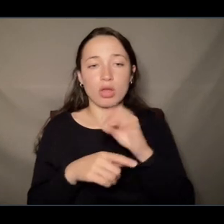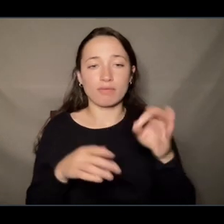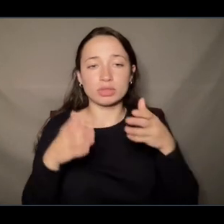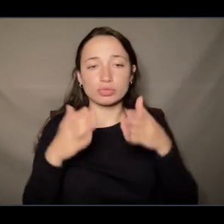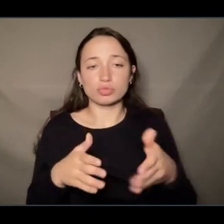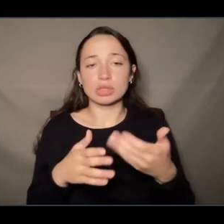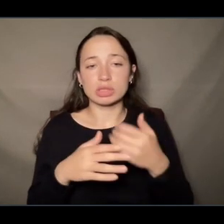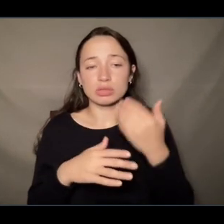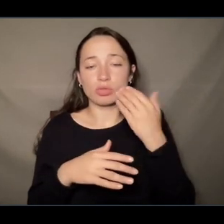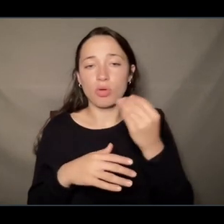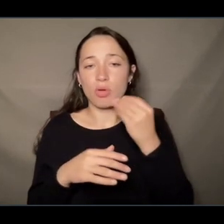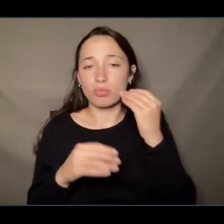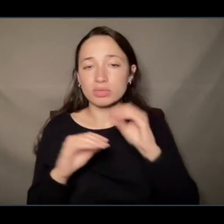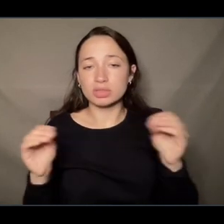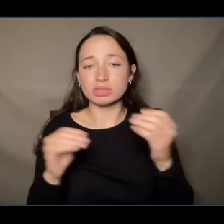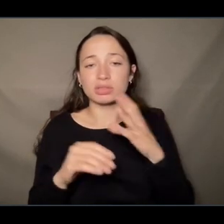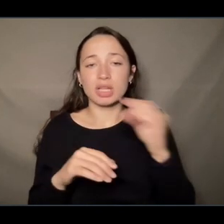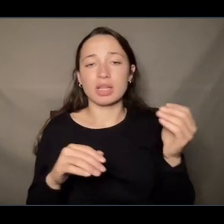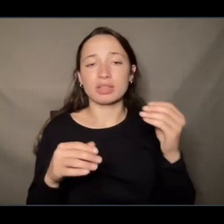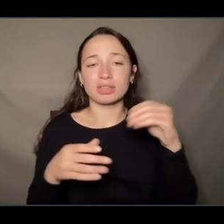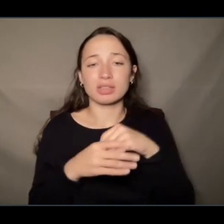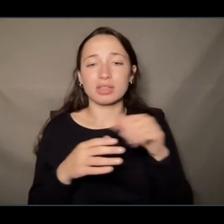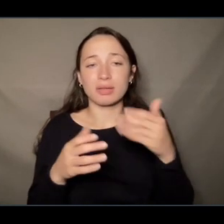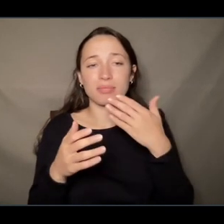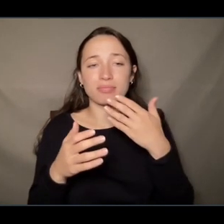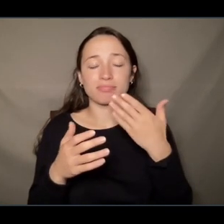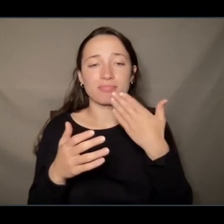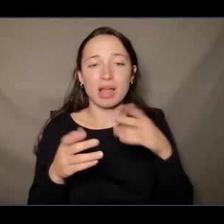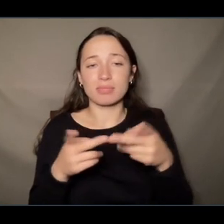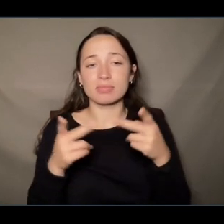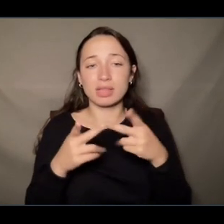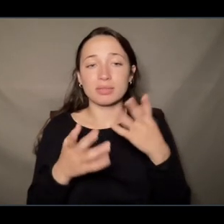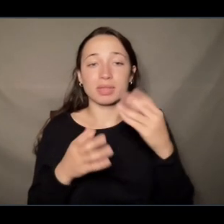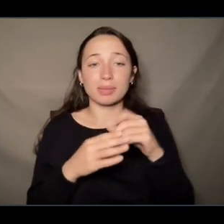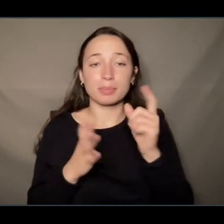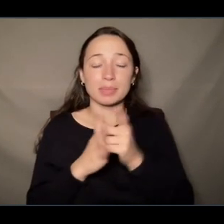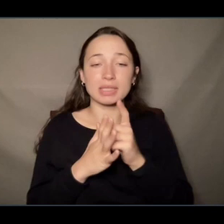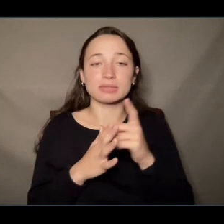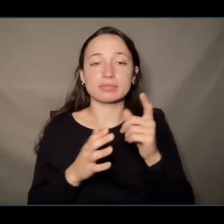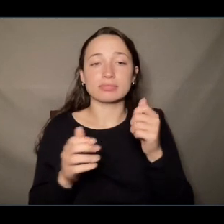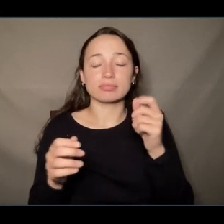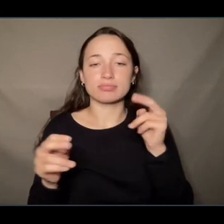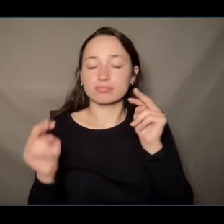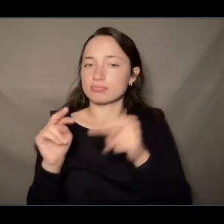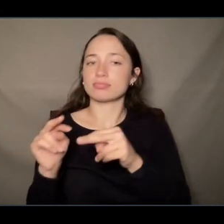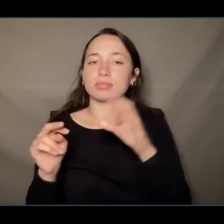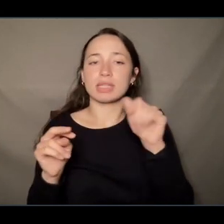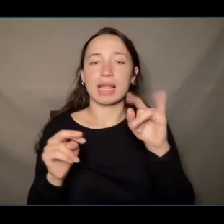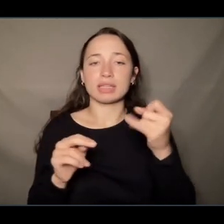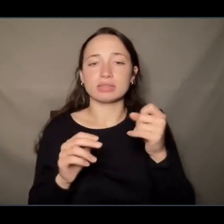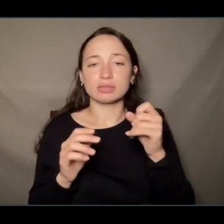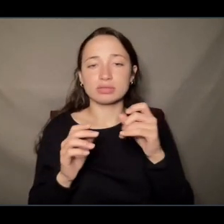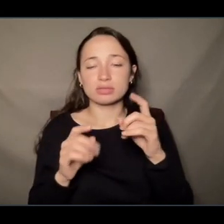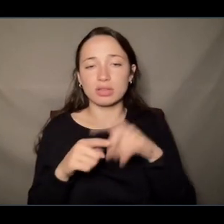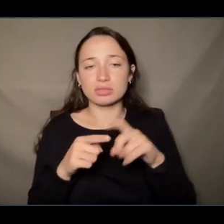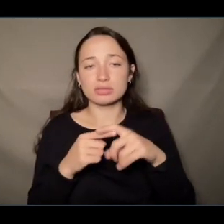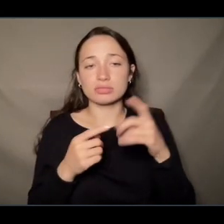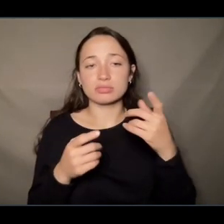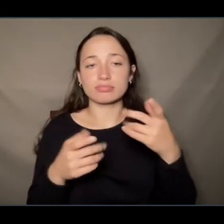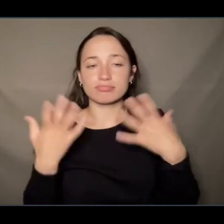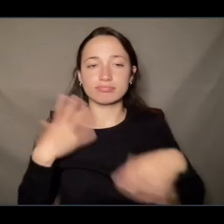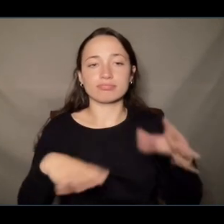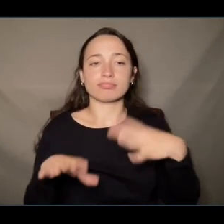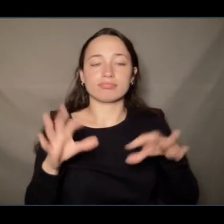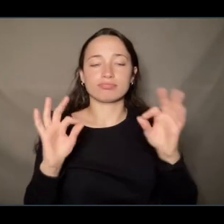and right off the street, you know, homeless and being in a bad place. And in minutes, they pass through Catie's Closet, they get outfitted from head to toe, they land